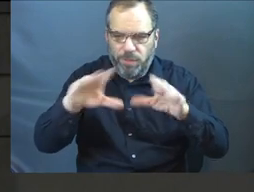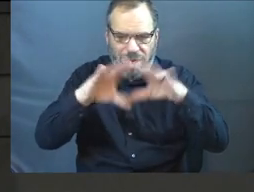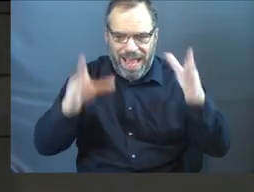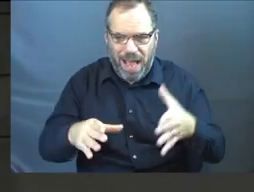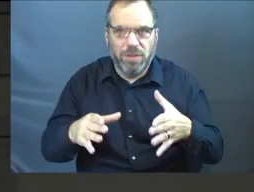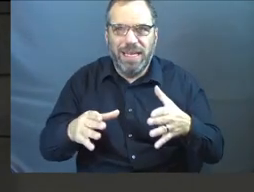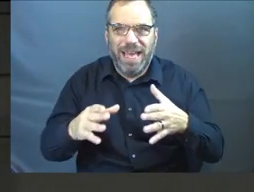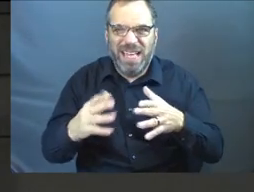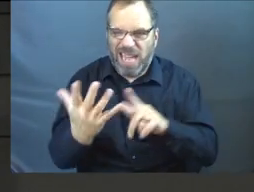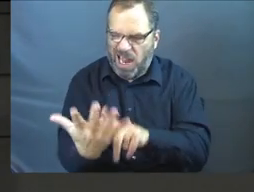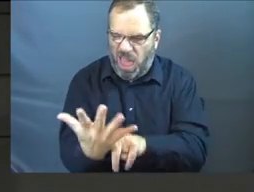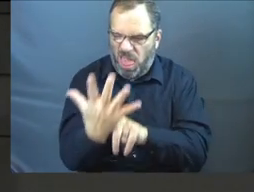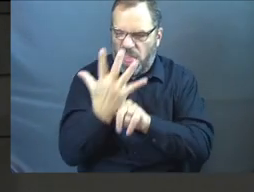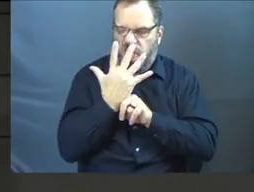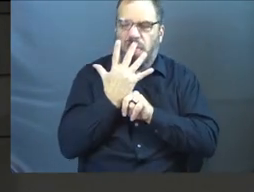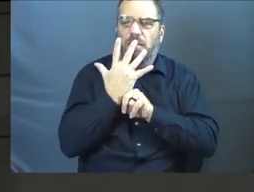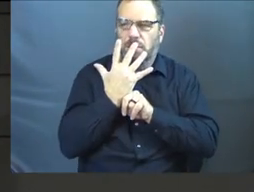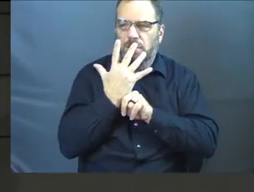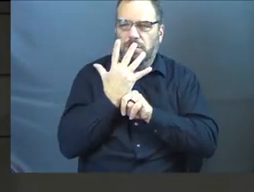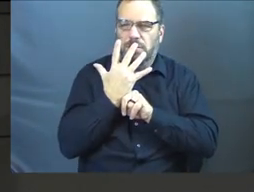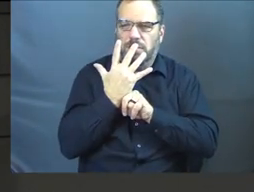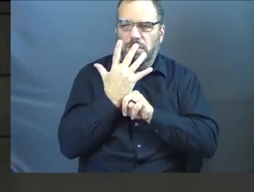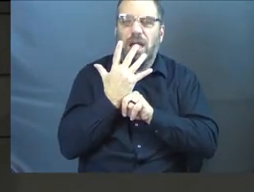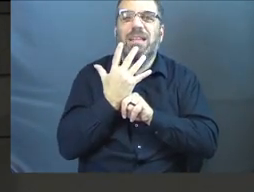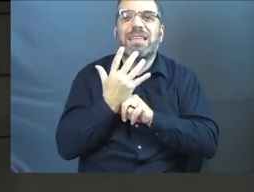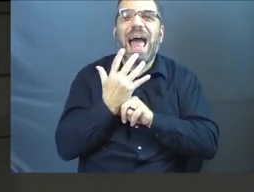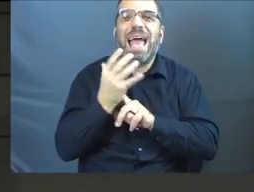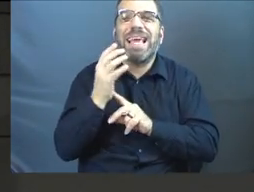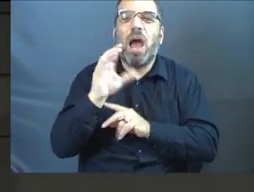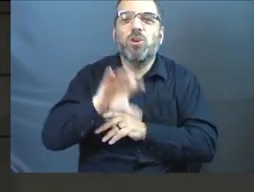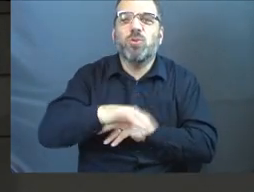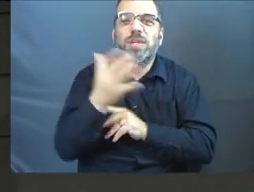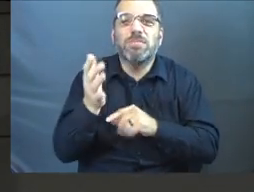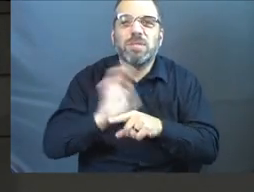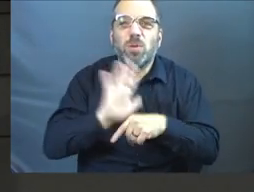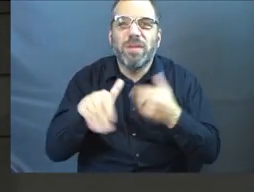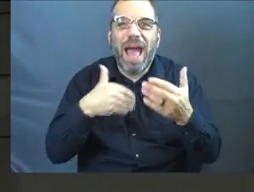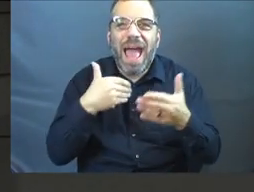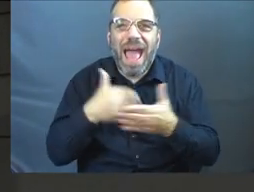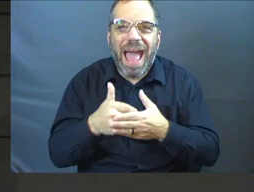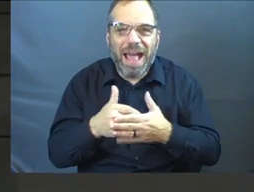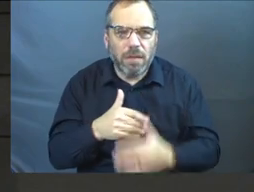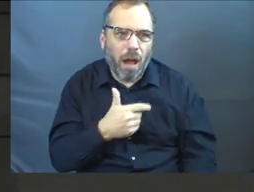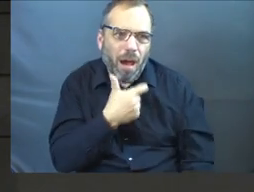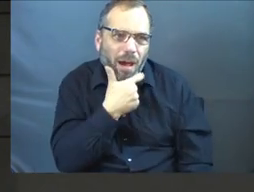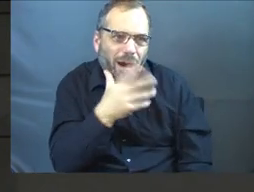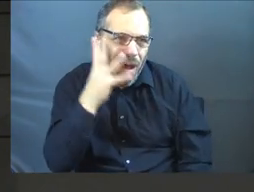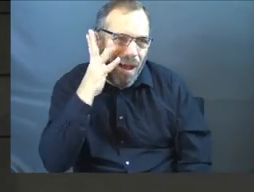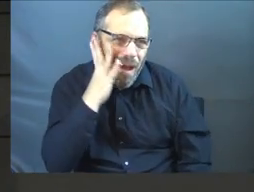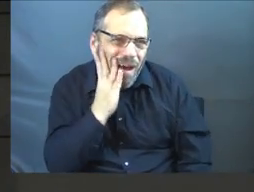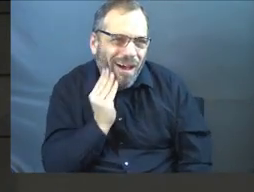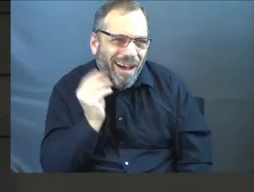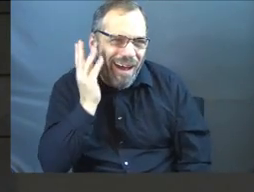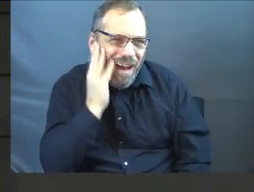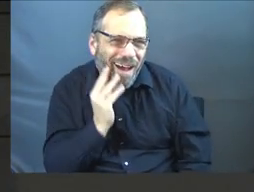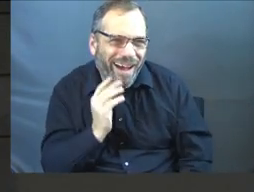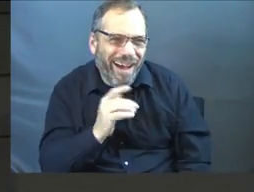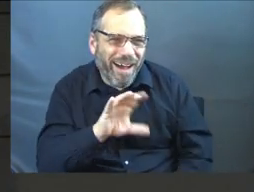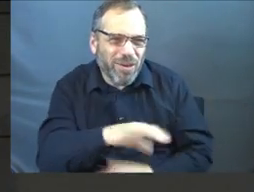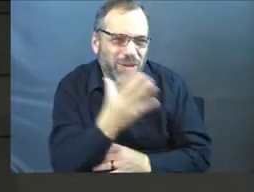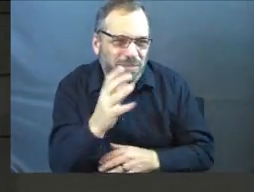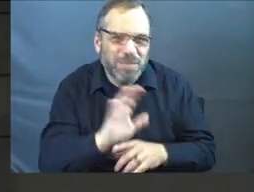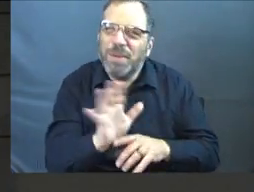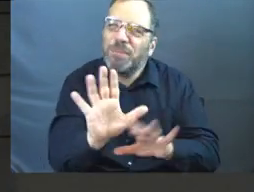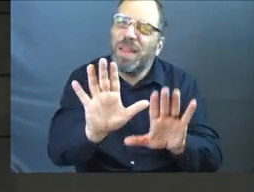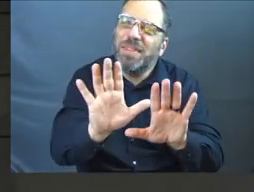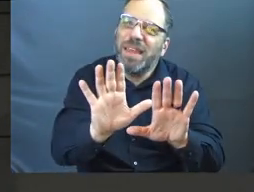It's kind of pushed on us too, isn't it? Like every Christmas movie in the world has a way that you can experience Christmas to the fullest. Like